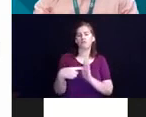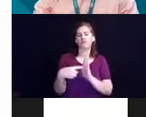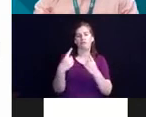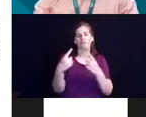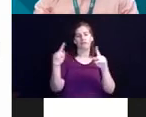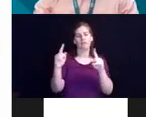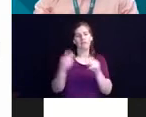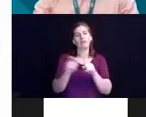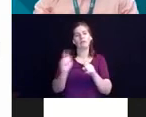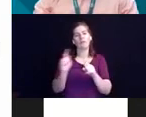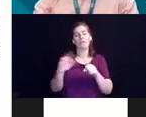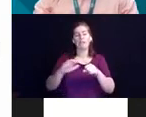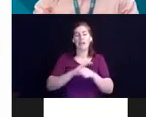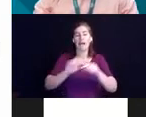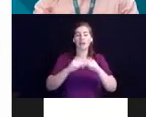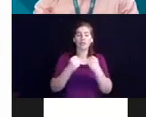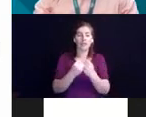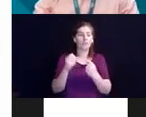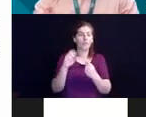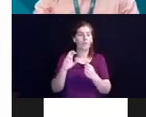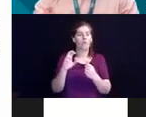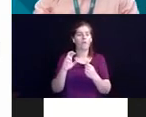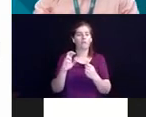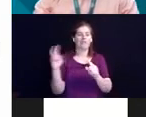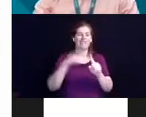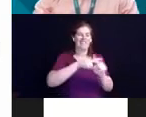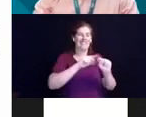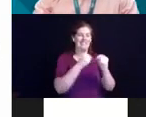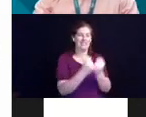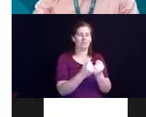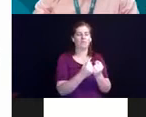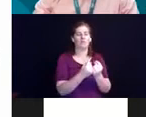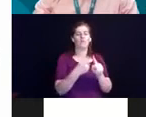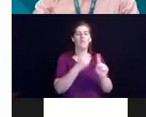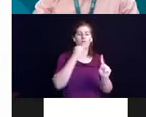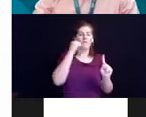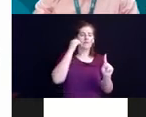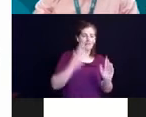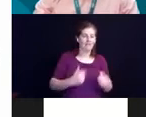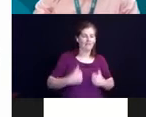that's where the entire team or the designated team goes and walks from resident to resident.